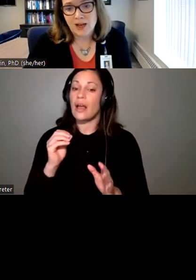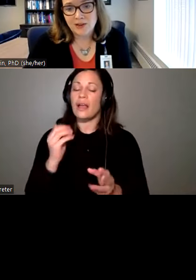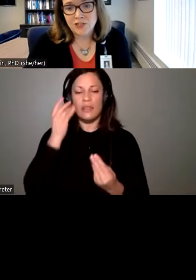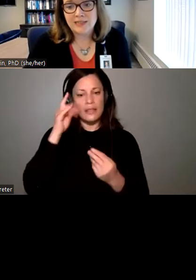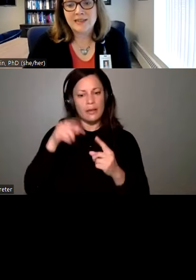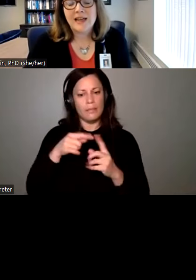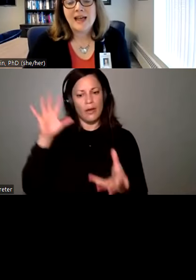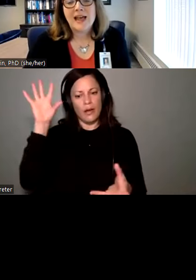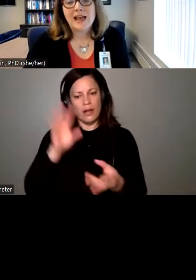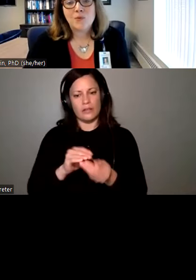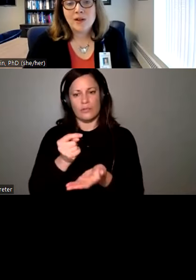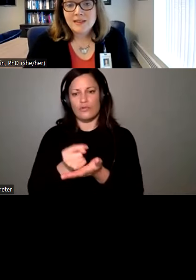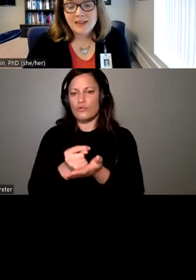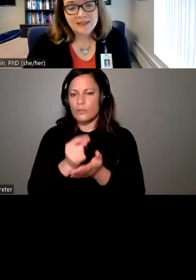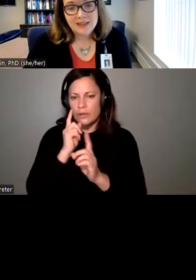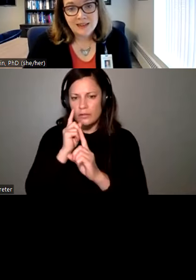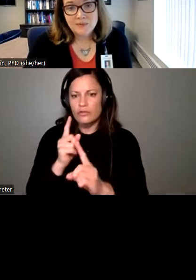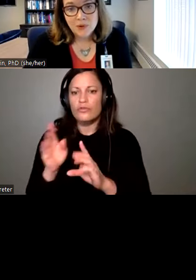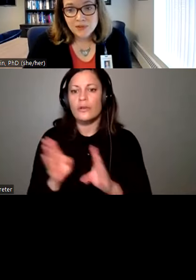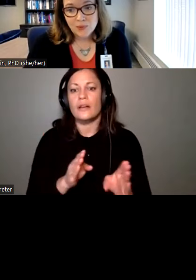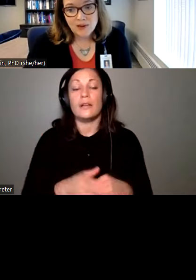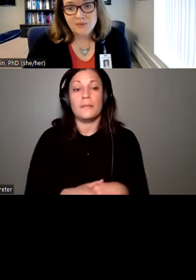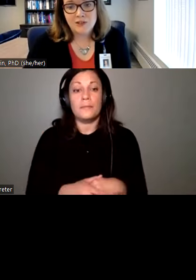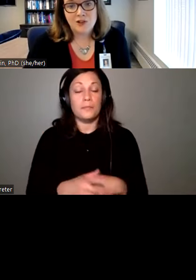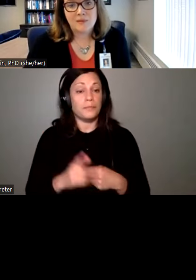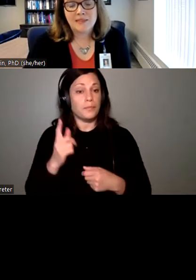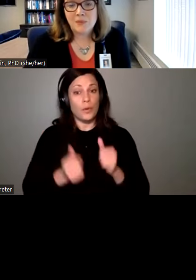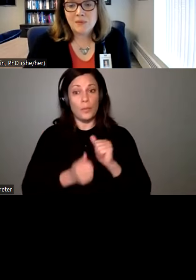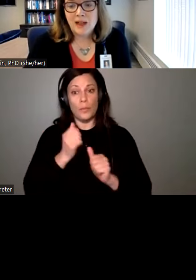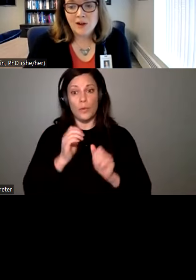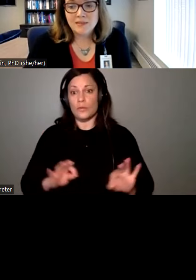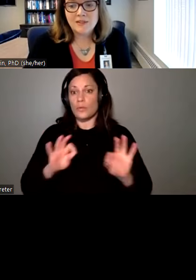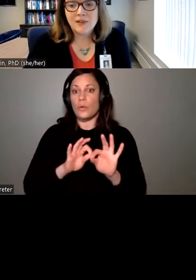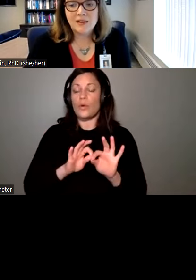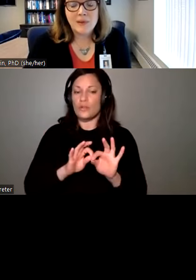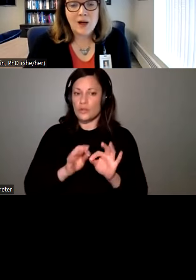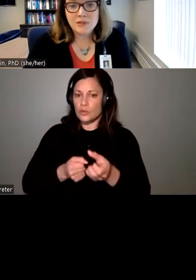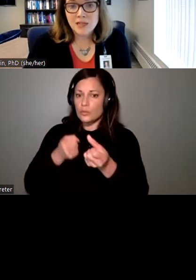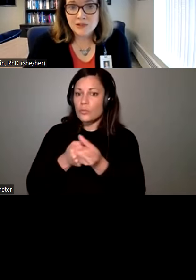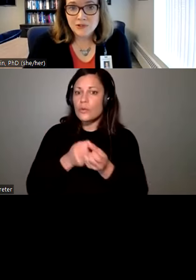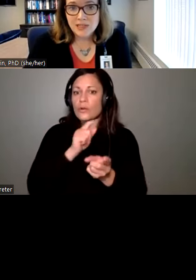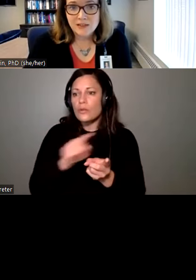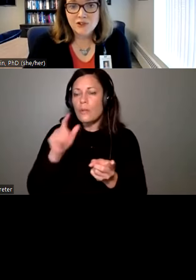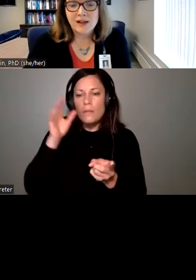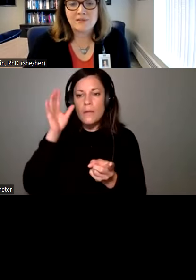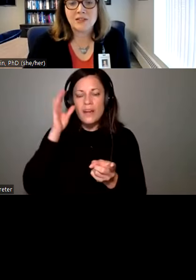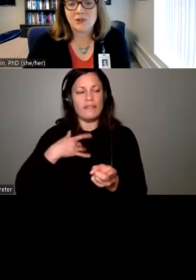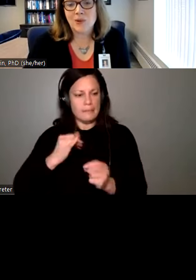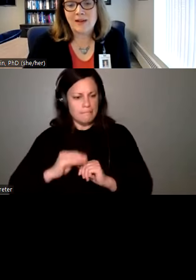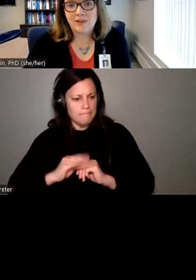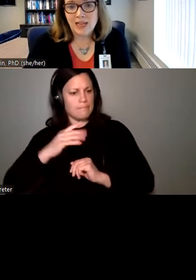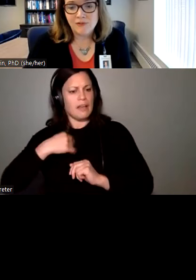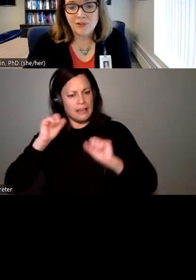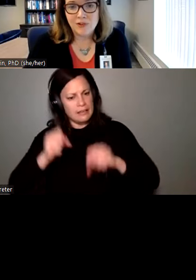treatment strategies. And one of the things that I think is most important in my job is helping parents to feel empowered to understand their child and